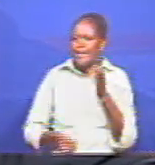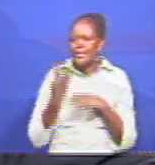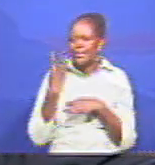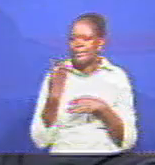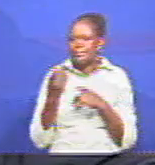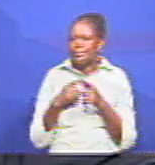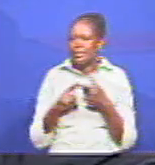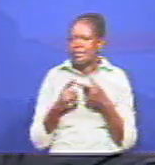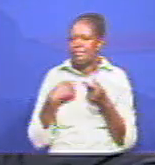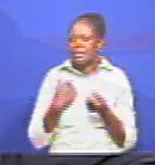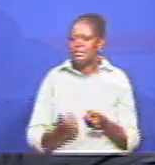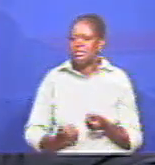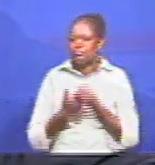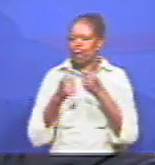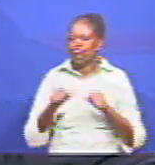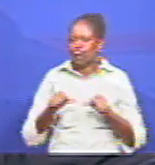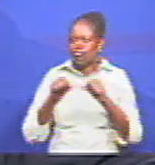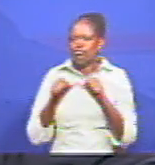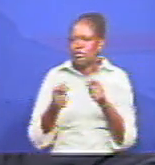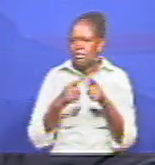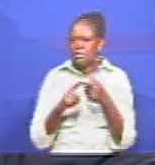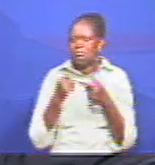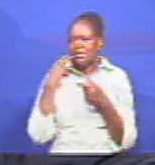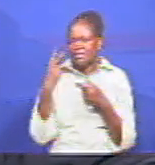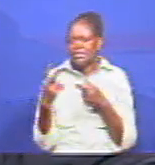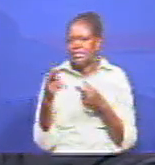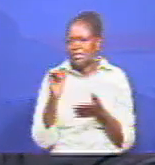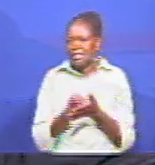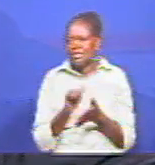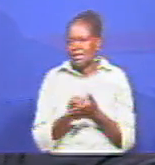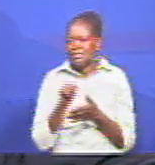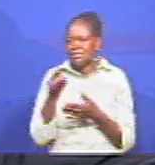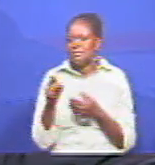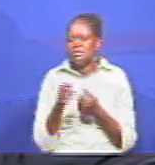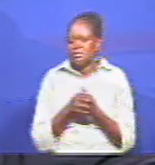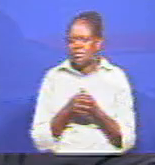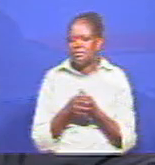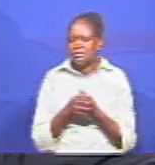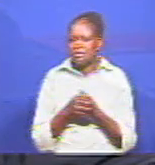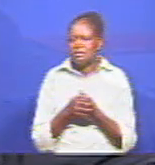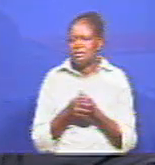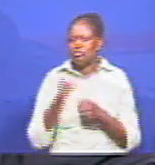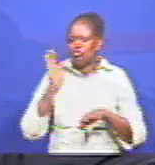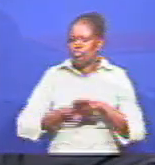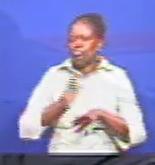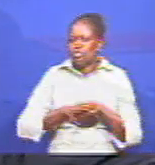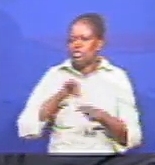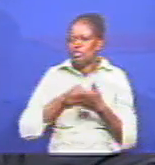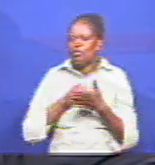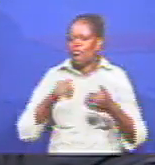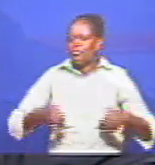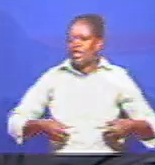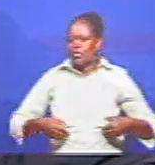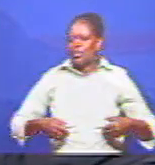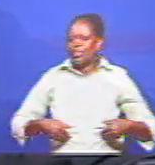I am still assisting them. Yes. And I have seen that it is also another way mm-hmm. to engage the young people. You